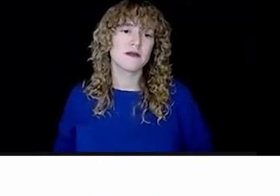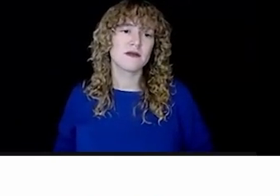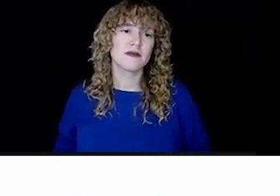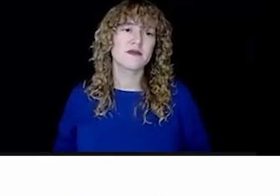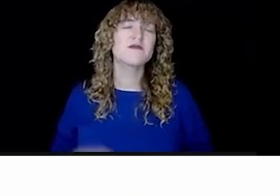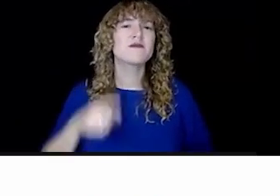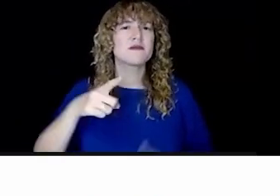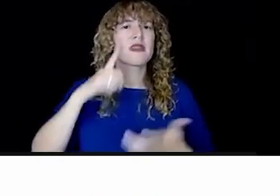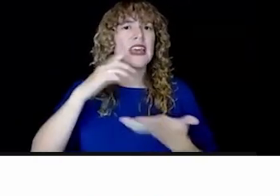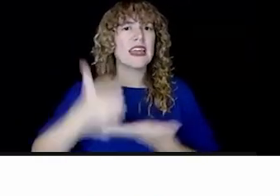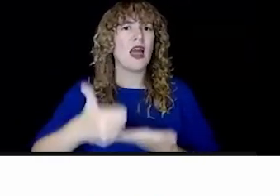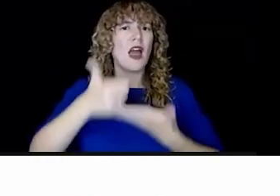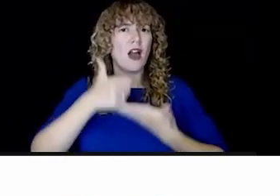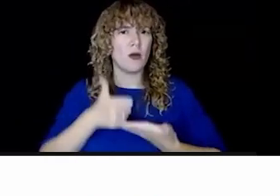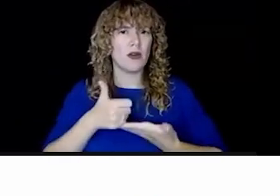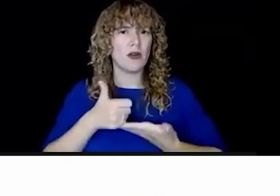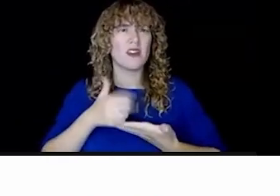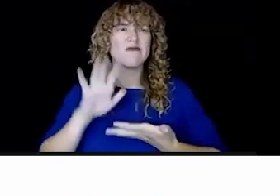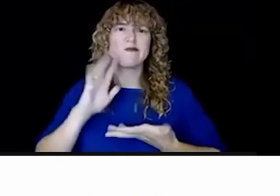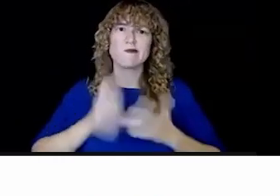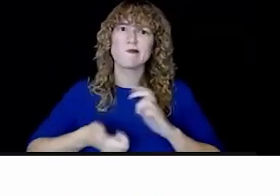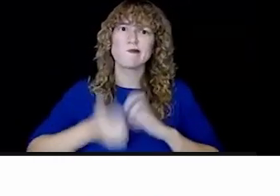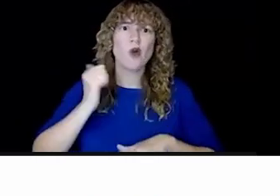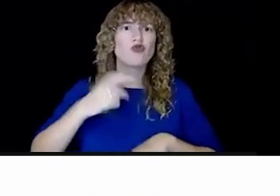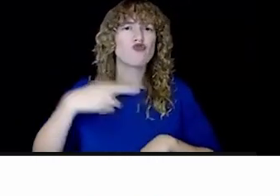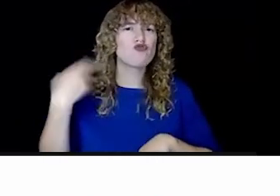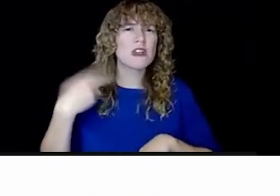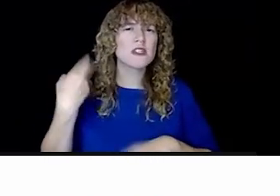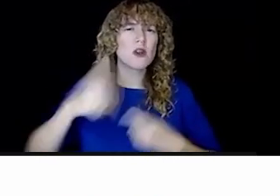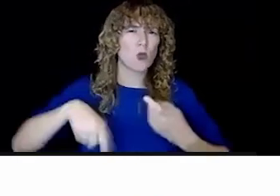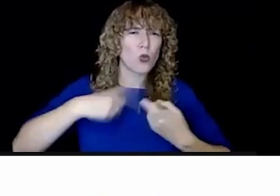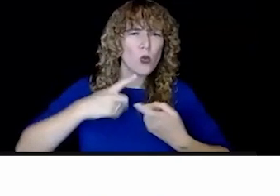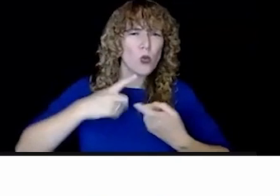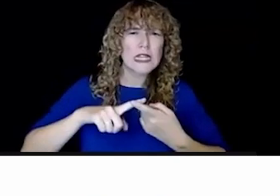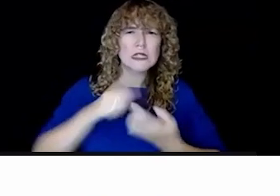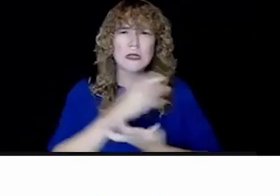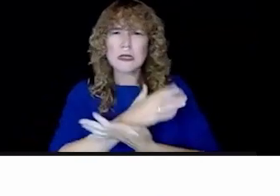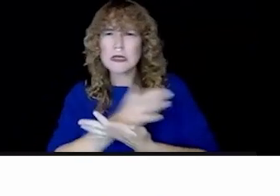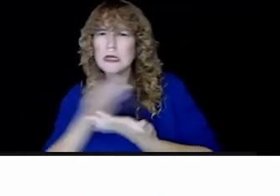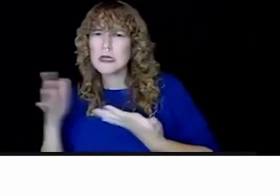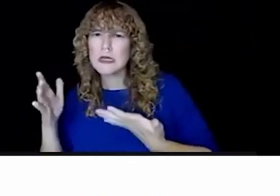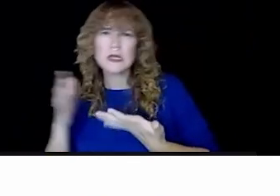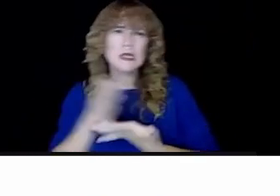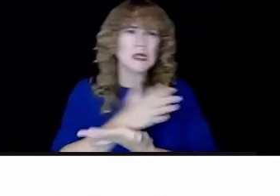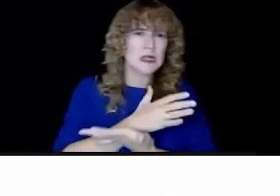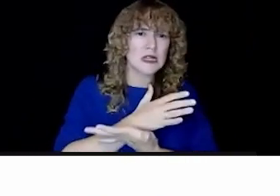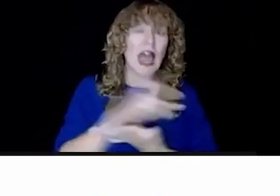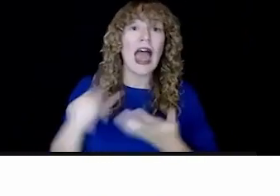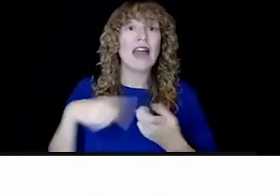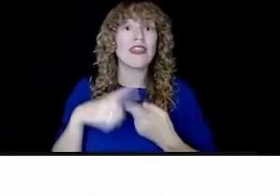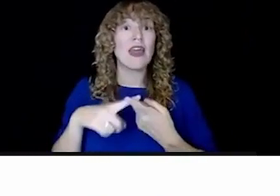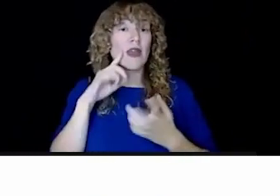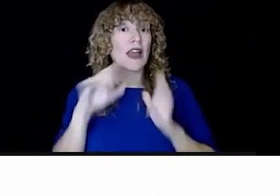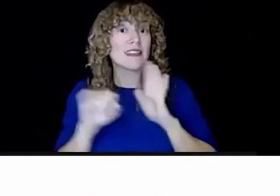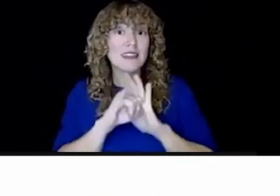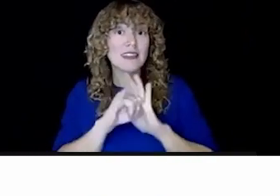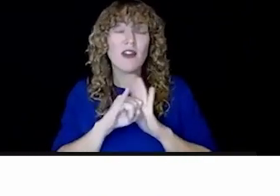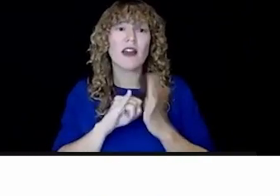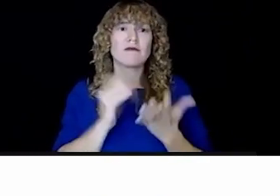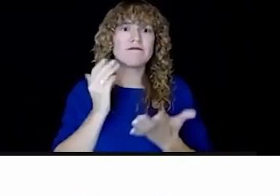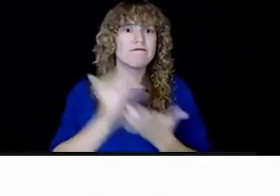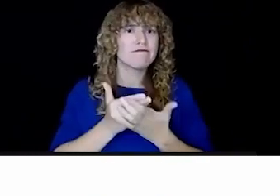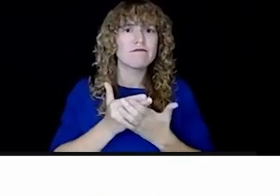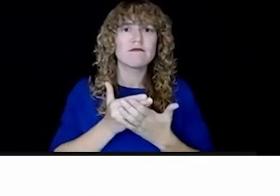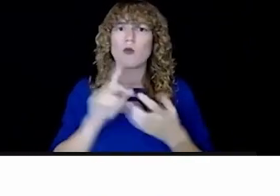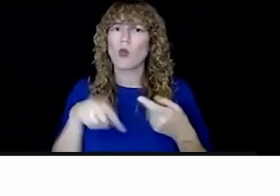journey pose the highest risk to mobility devices. This will help us identify and validate exactly when and where the